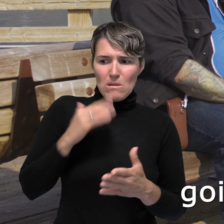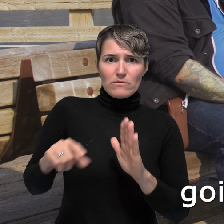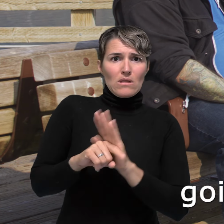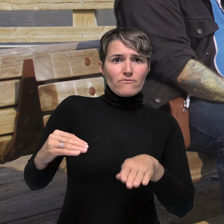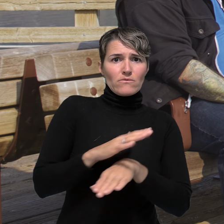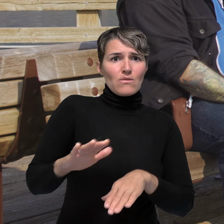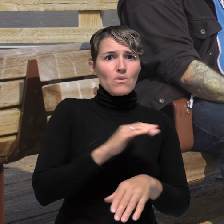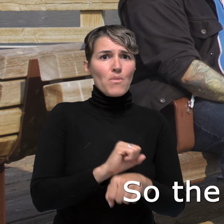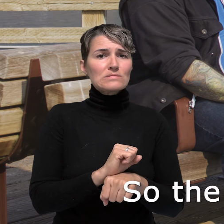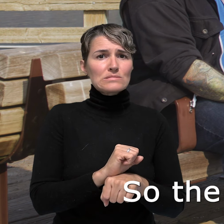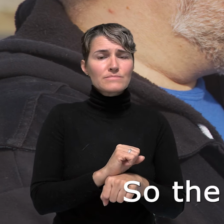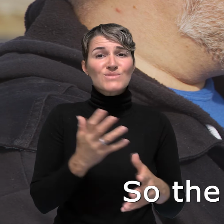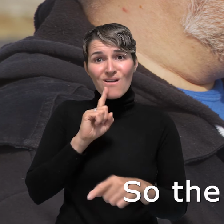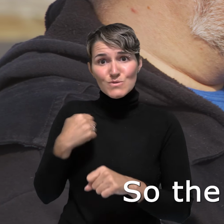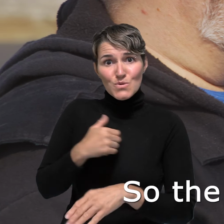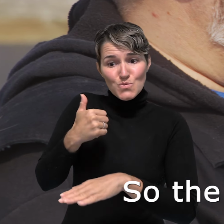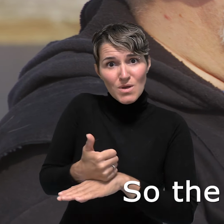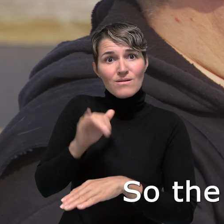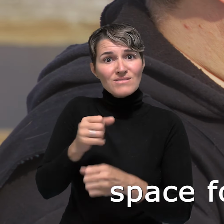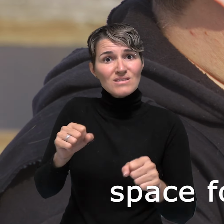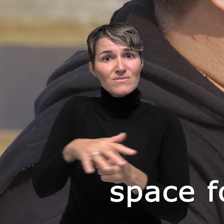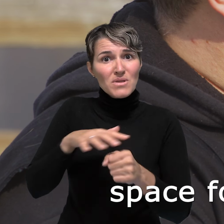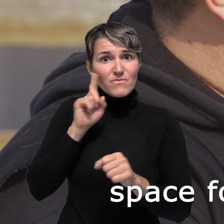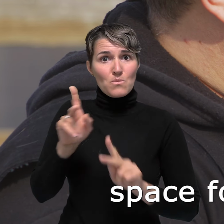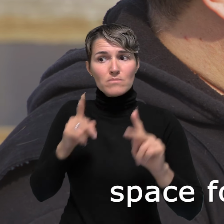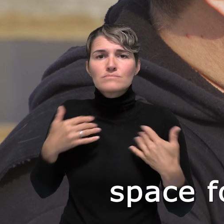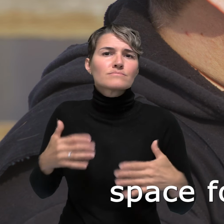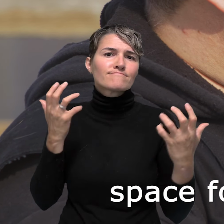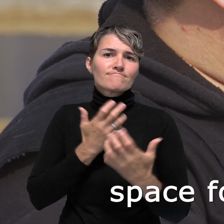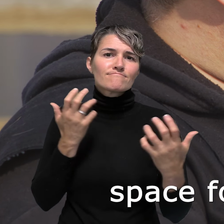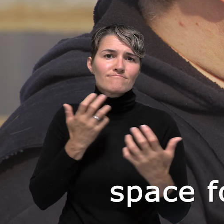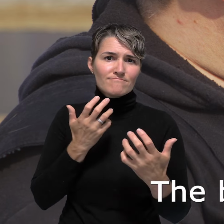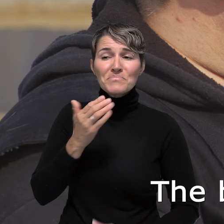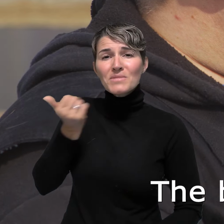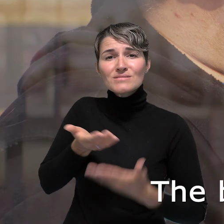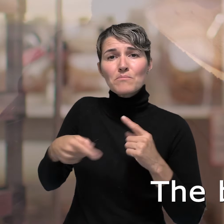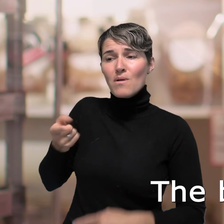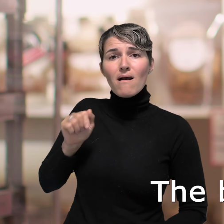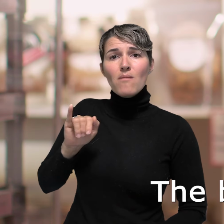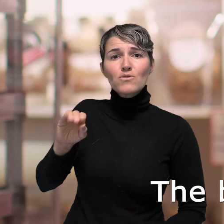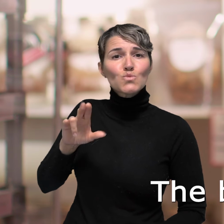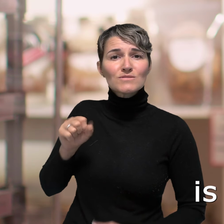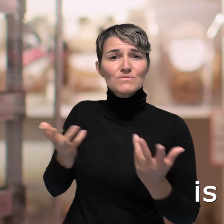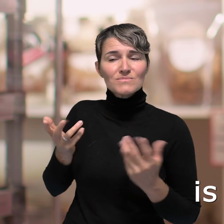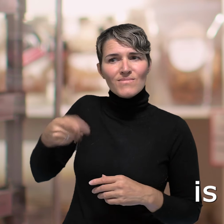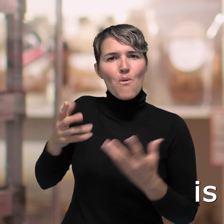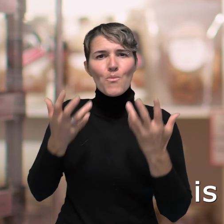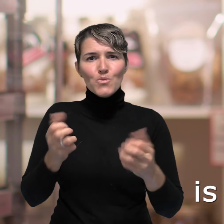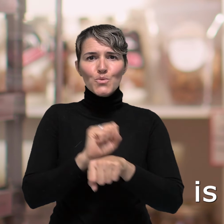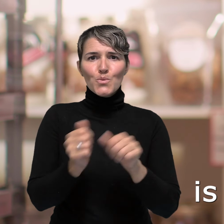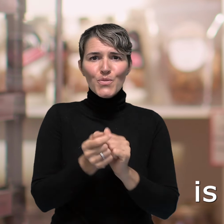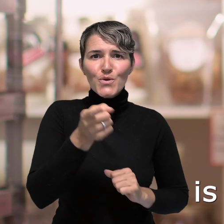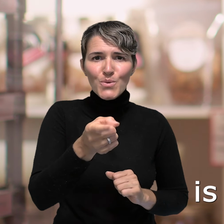a negative impact on their employment. So the fact that we've created that safe space for people is really quite awesome. The best thing about Gabi Jules is they want to